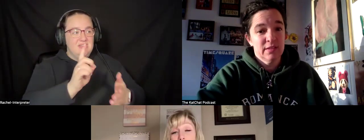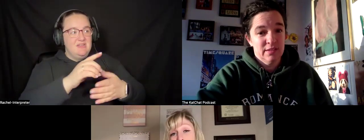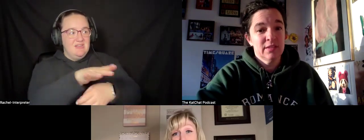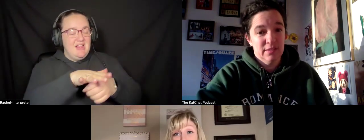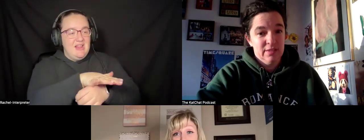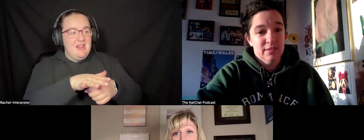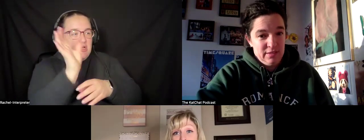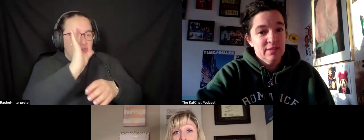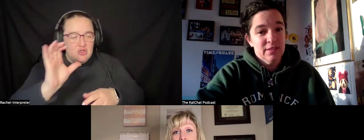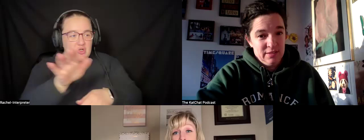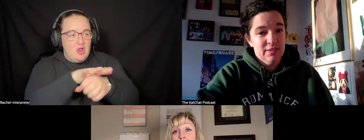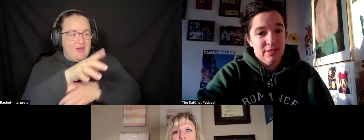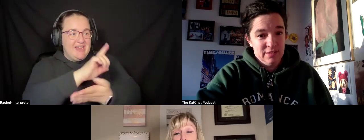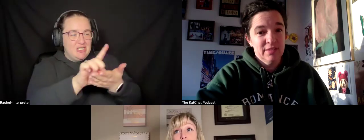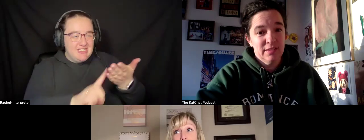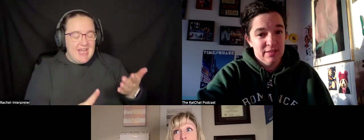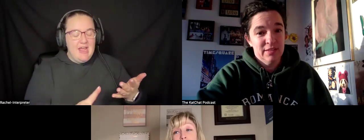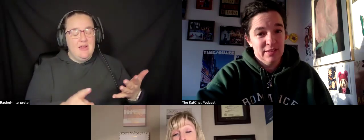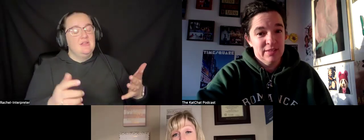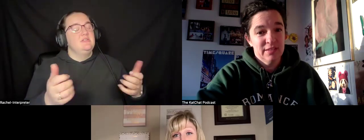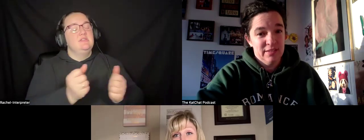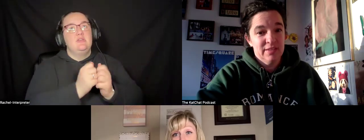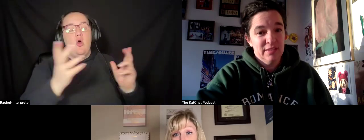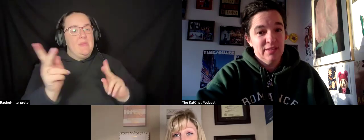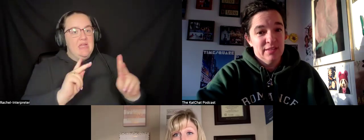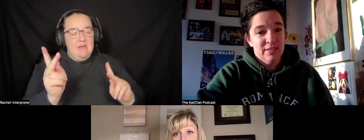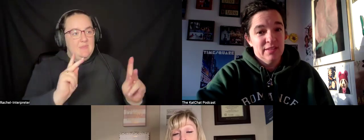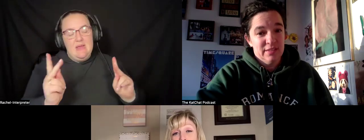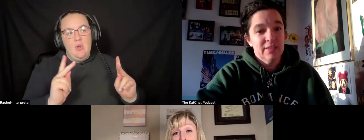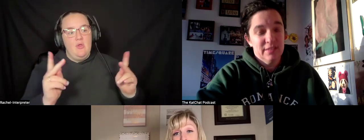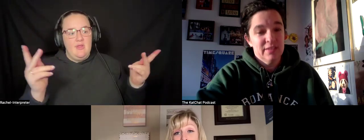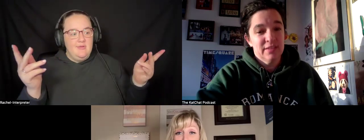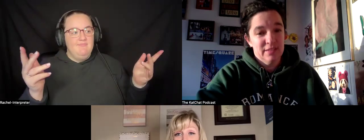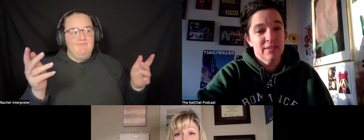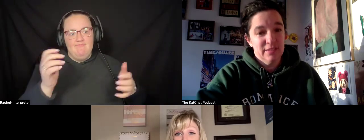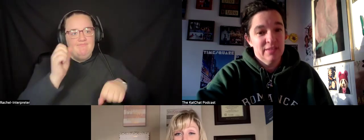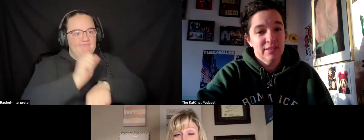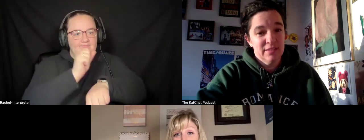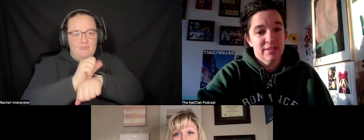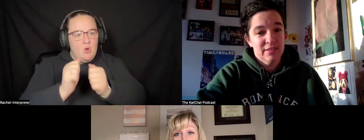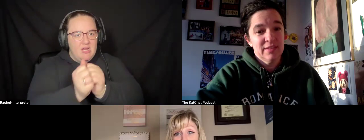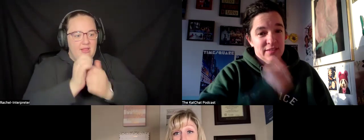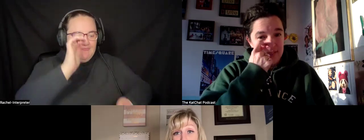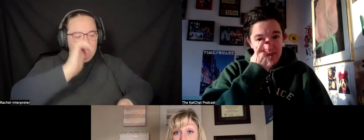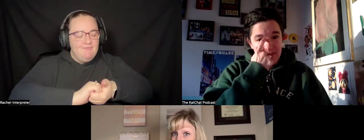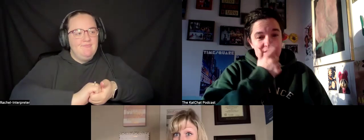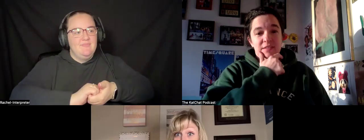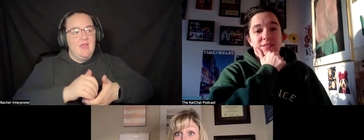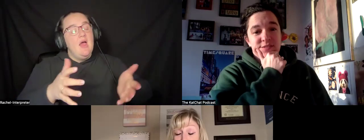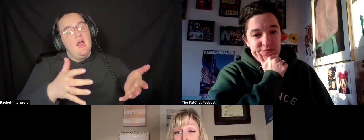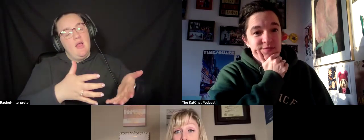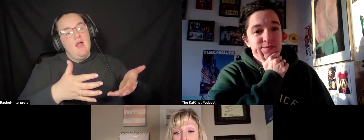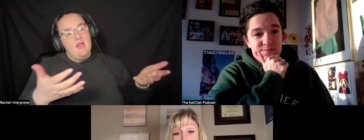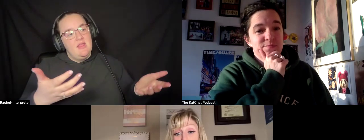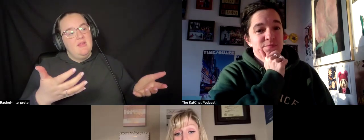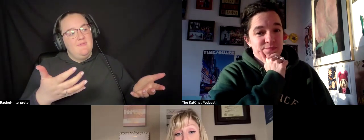location scouting. Like it is a huge army of people that make that movie. And a lot of the credit goes to the actors, and not that they